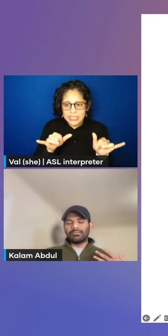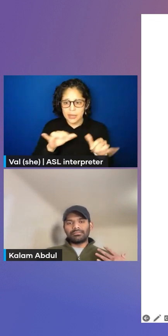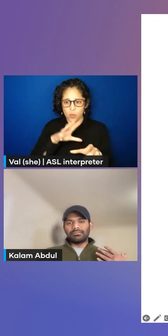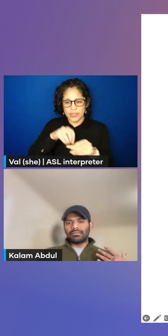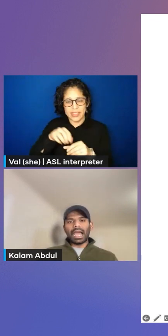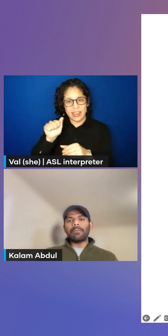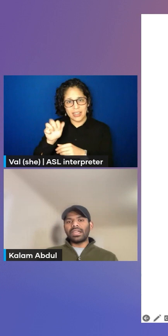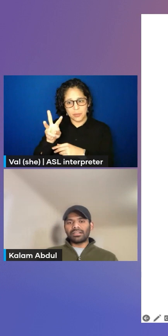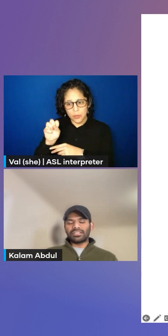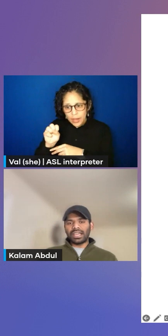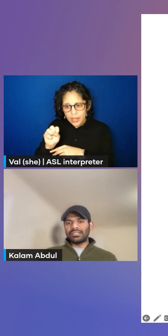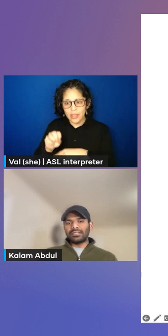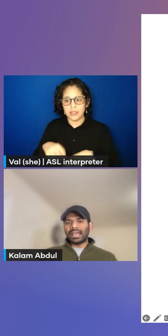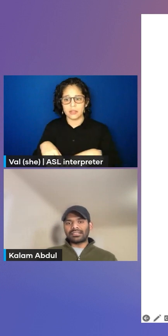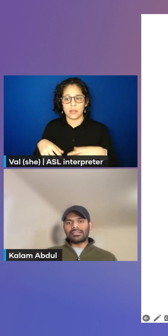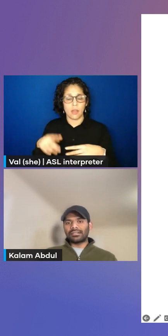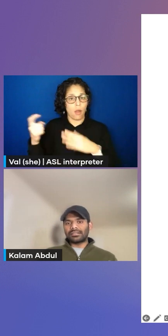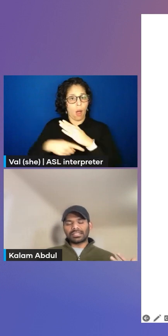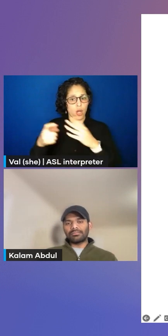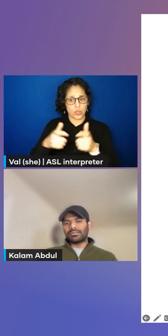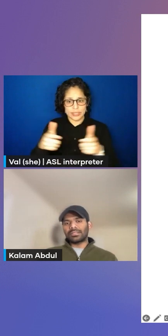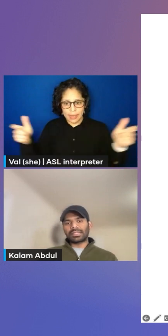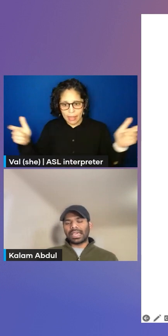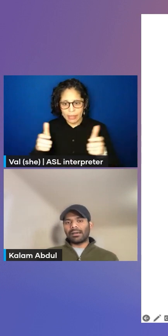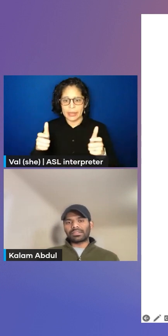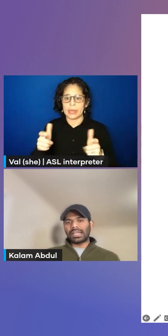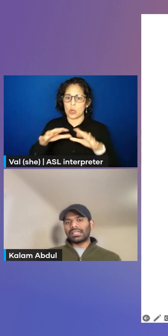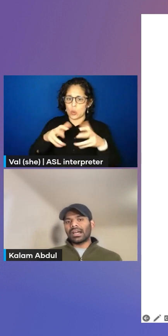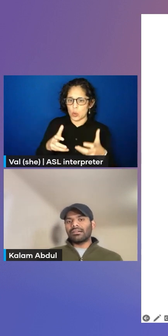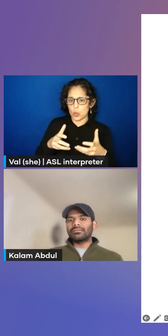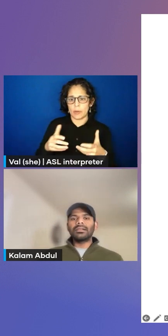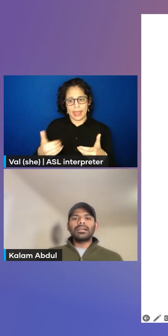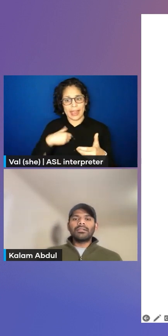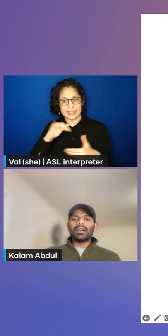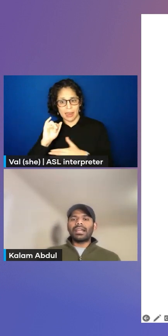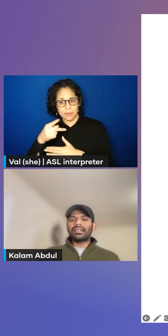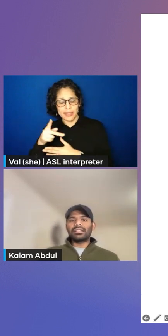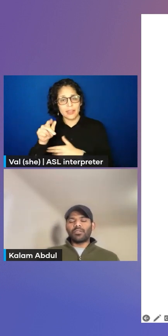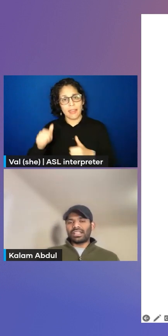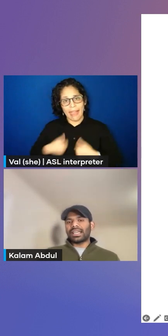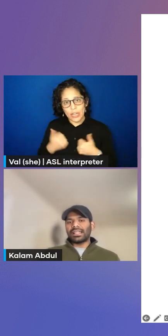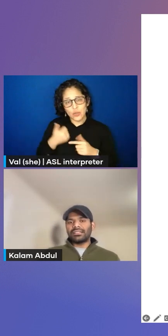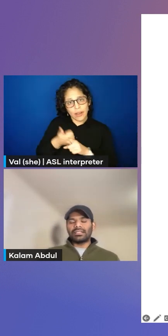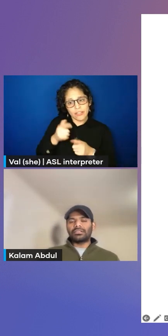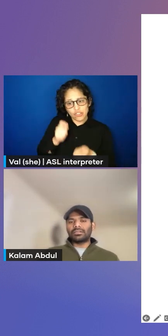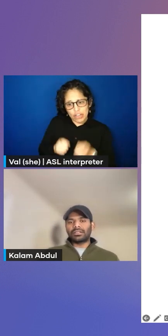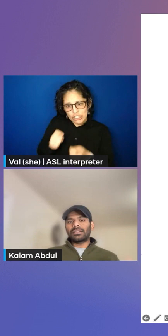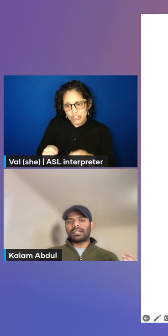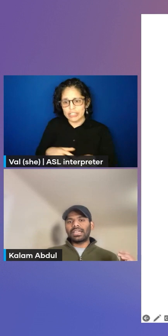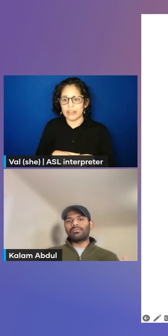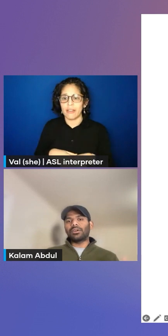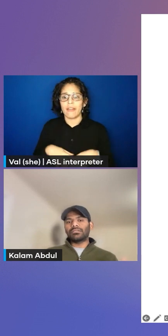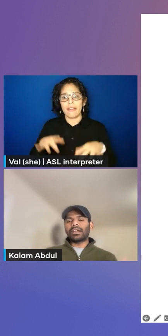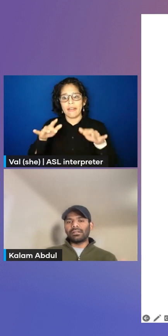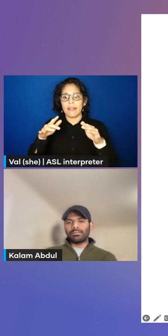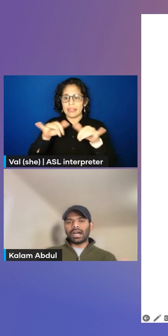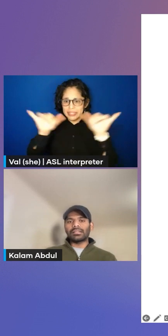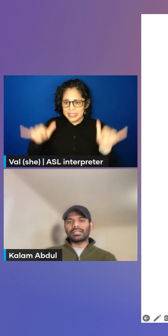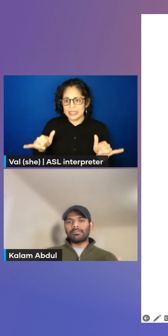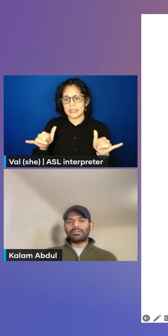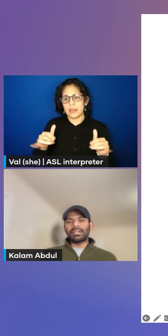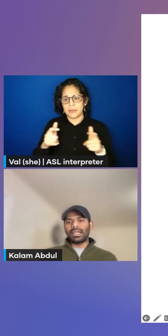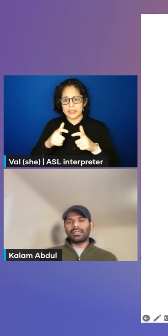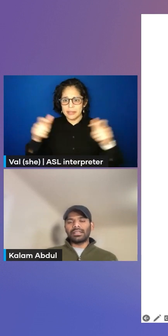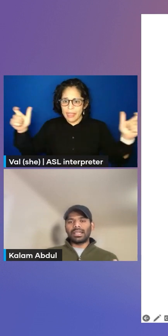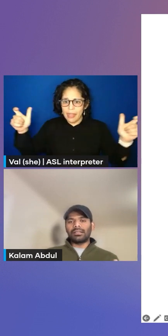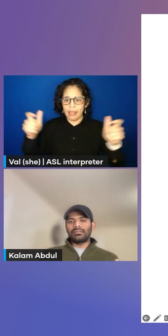uh, IP address changing as the systems scale up, scale down, right? It's very challenging to keep those firewall policies